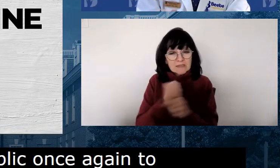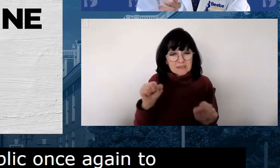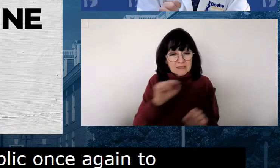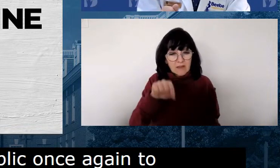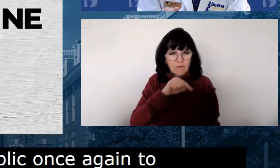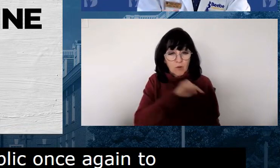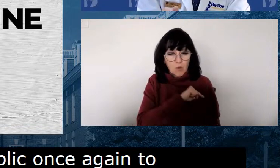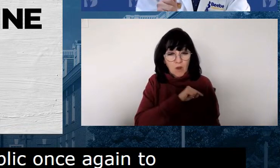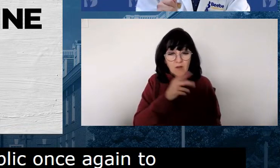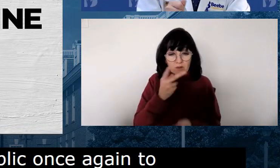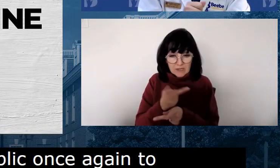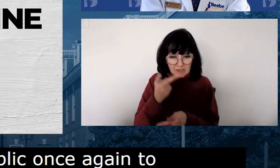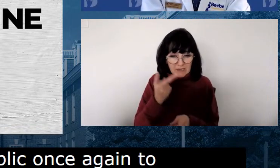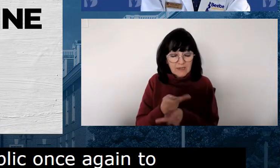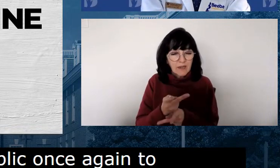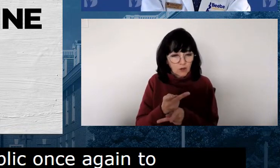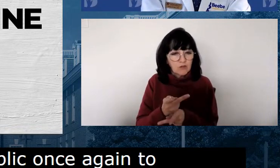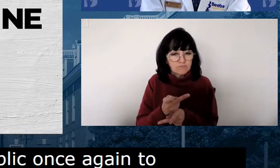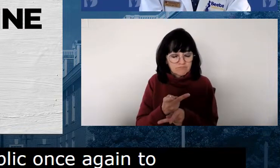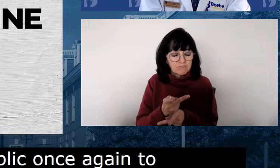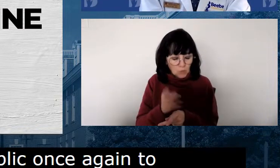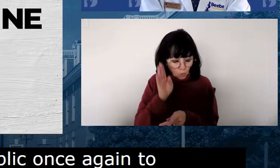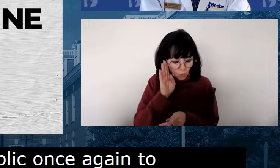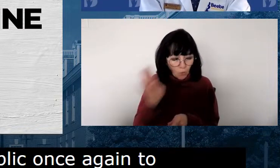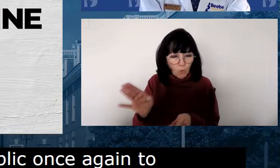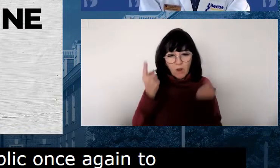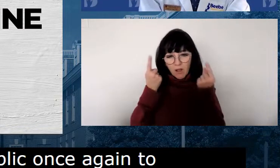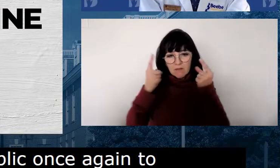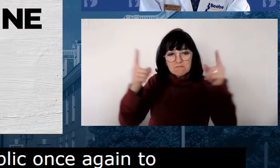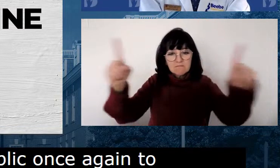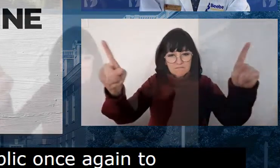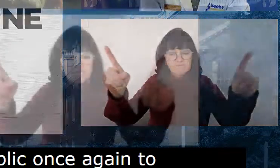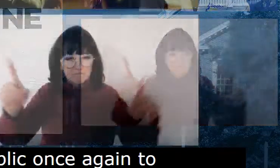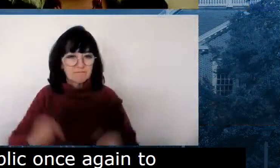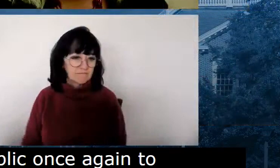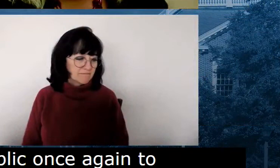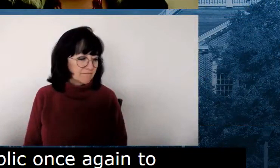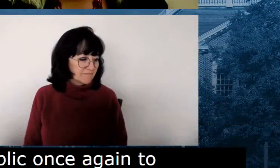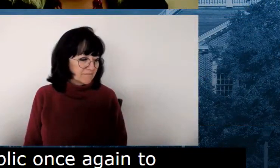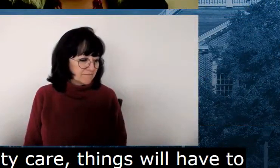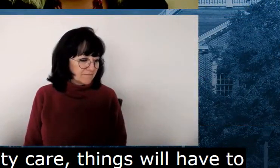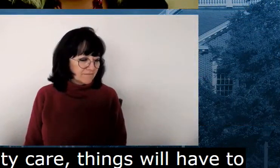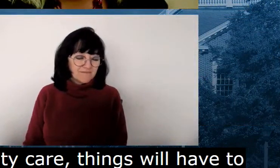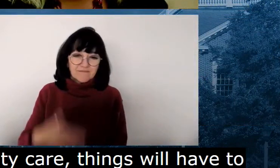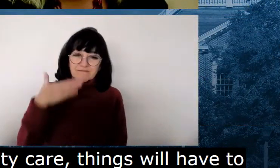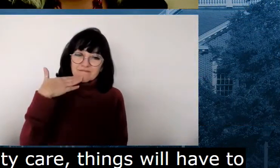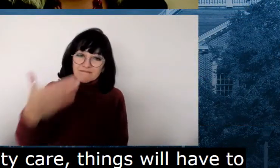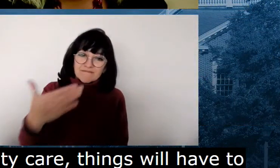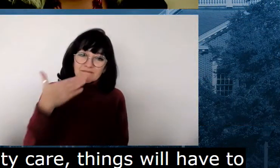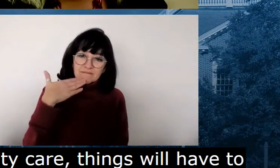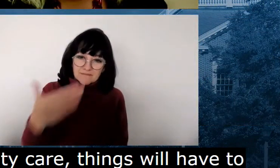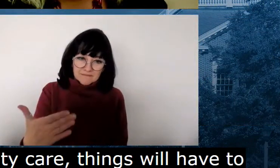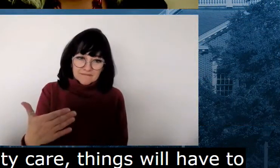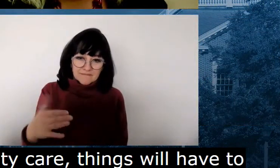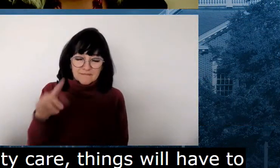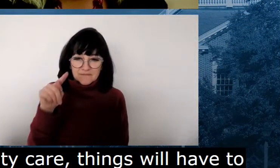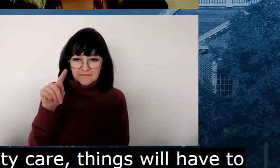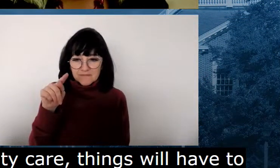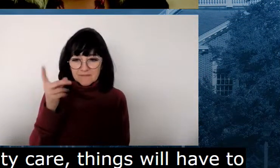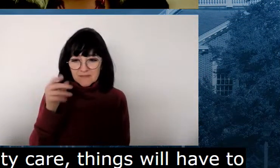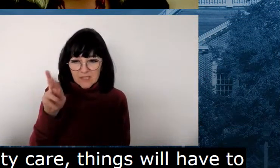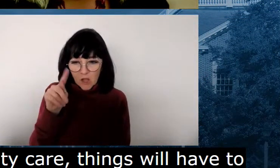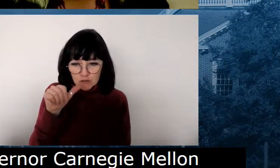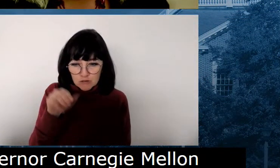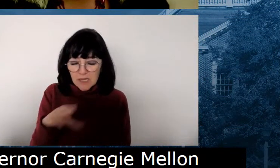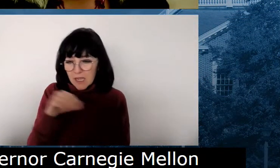to slow down as we move forward, but we will get through this. Governor Carney, back to you, sir. Thank you very much, Dr. Tam, and Sharon. Thank